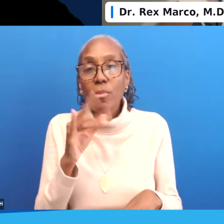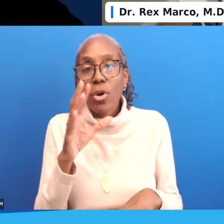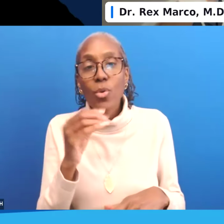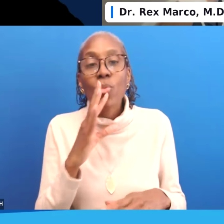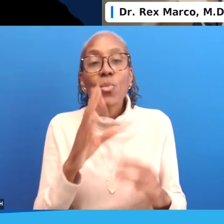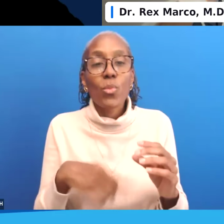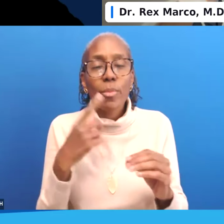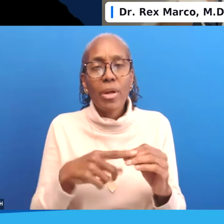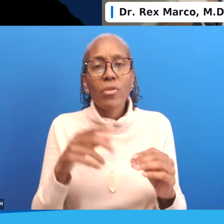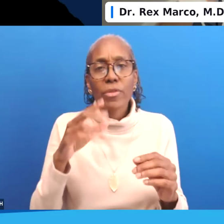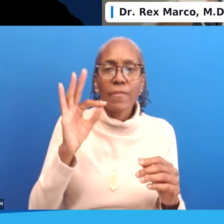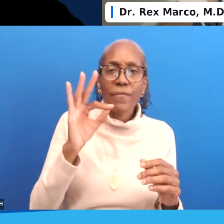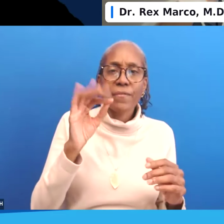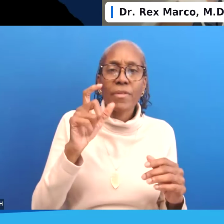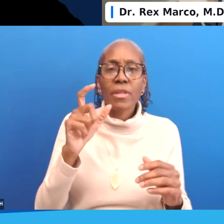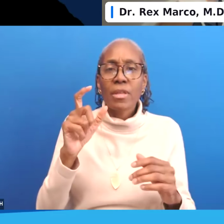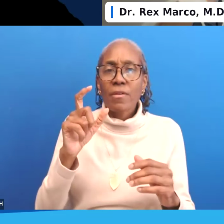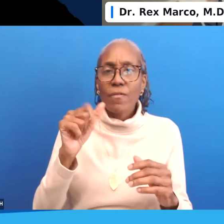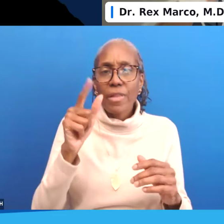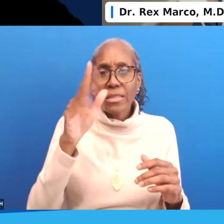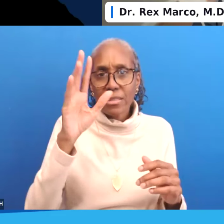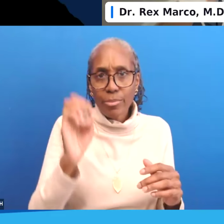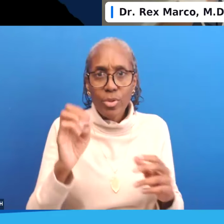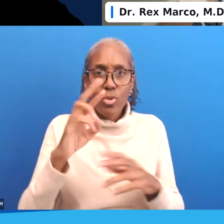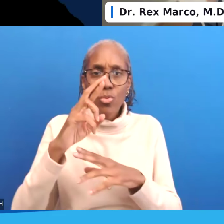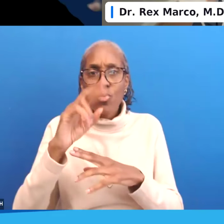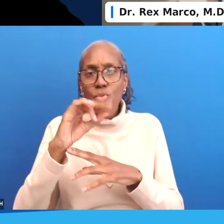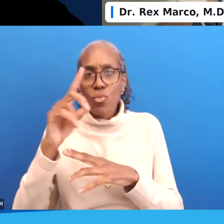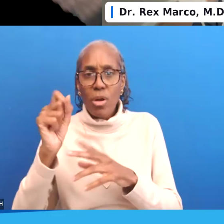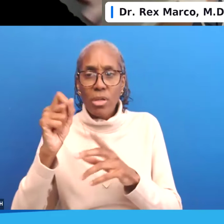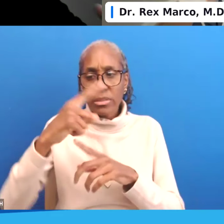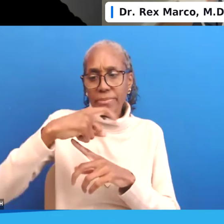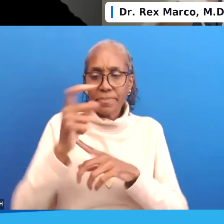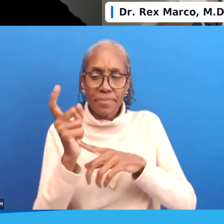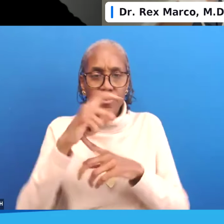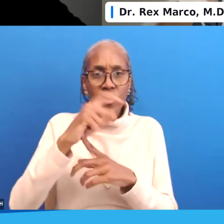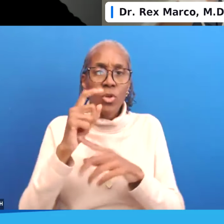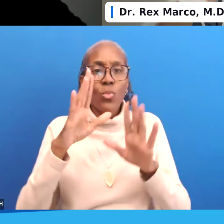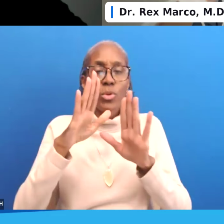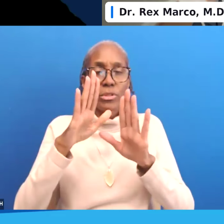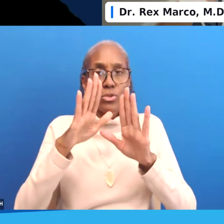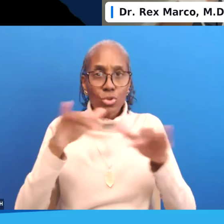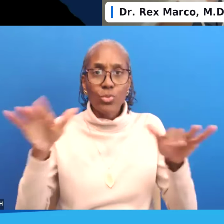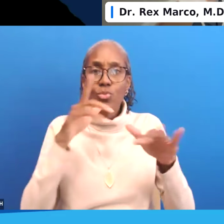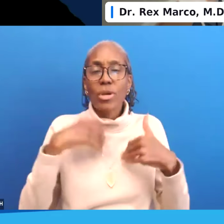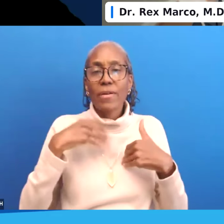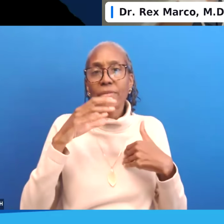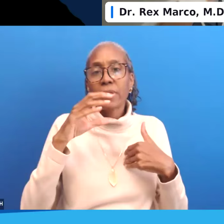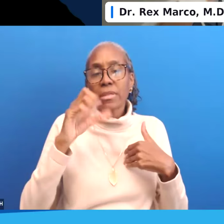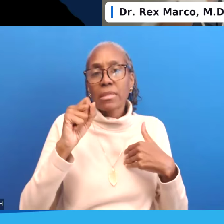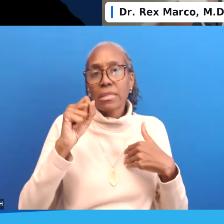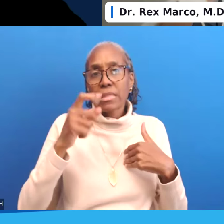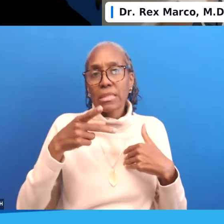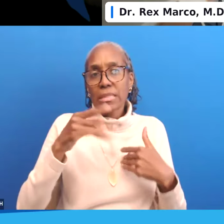flexible rods? They're being used a lot, especially in children with spina bifida or with scoliosis. They're putting in